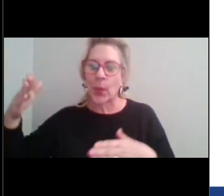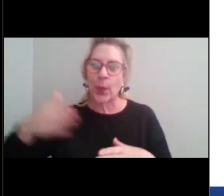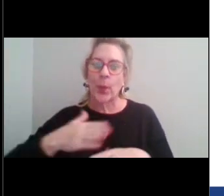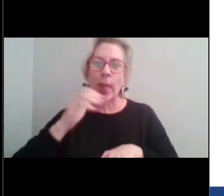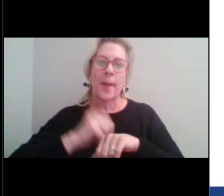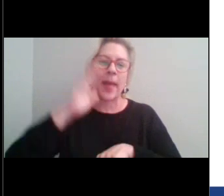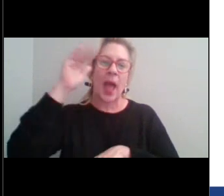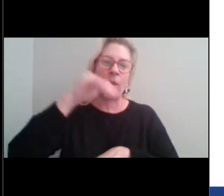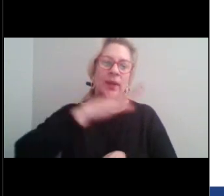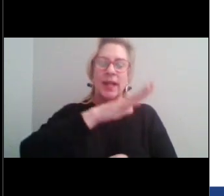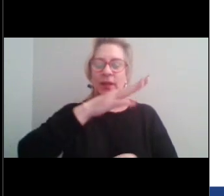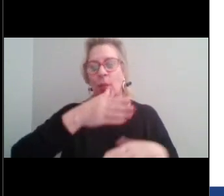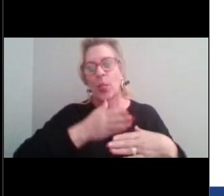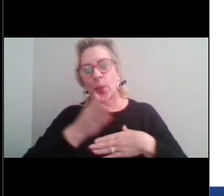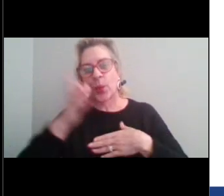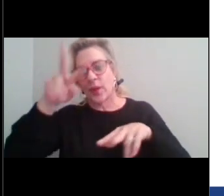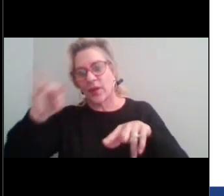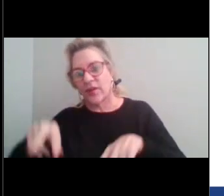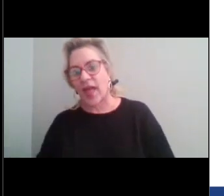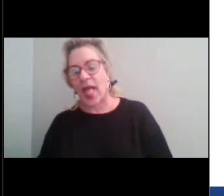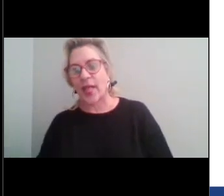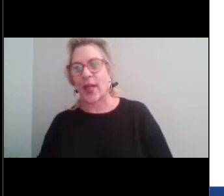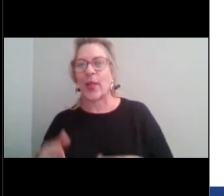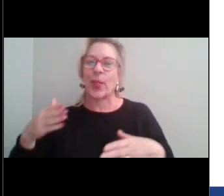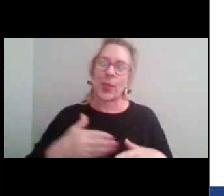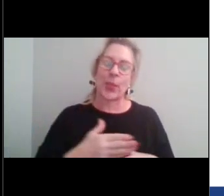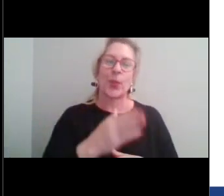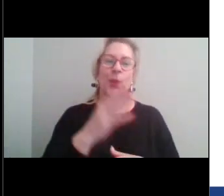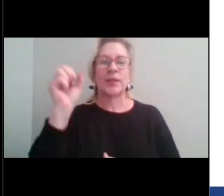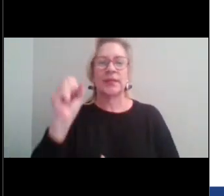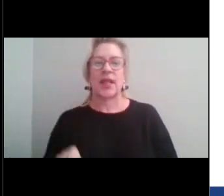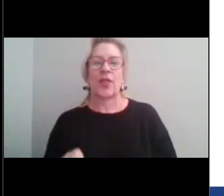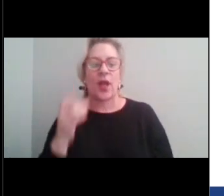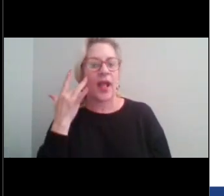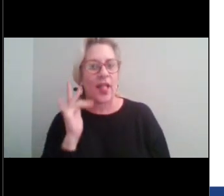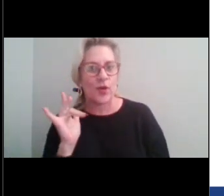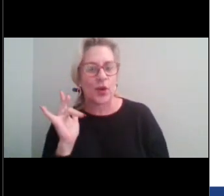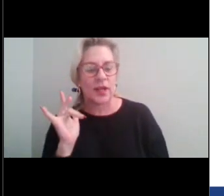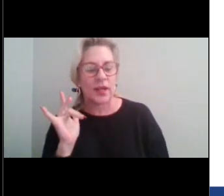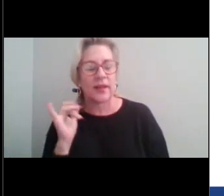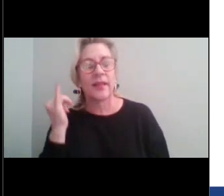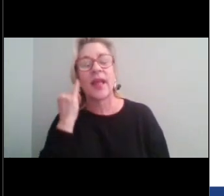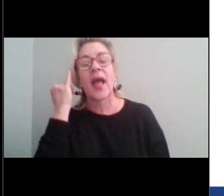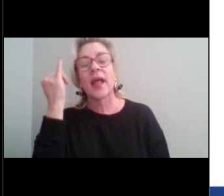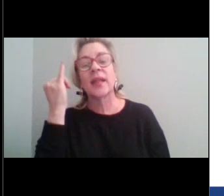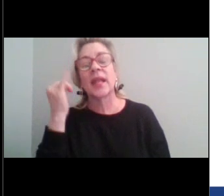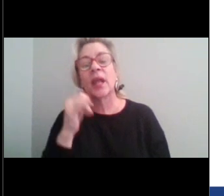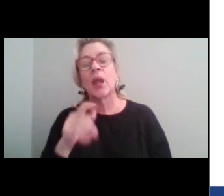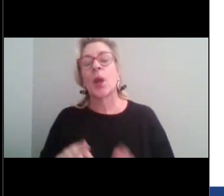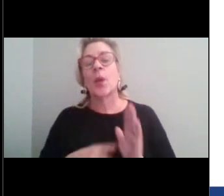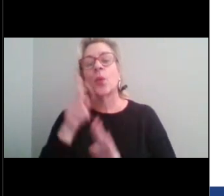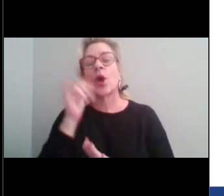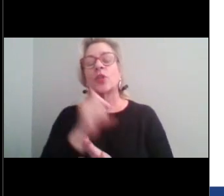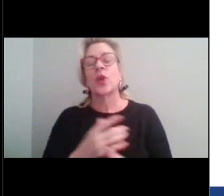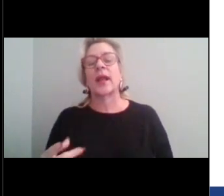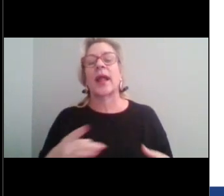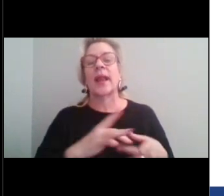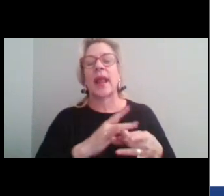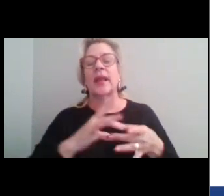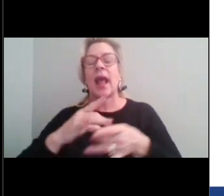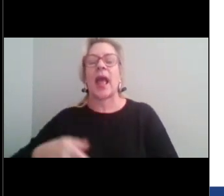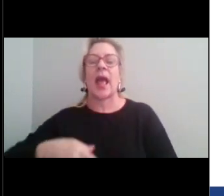the valley, and then back out to the coastal sections in Southern California. The idea of the project is to connect through high-speed rail